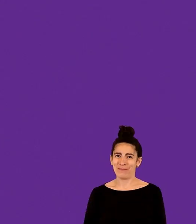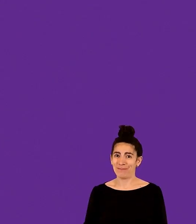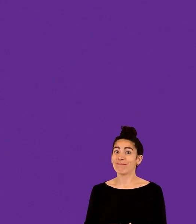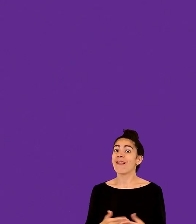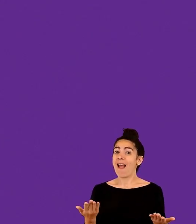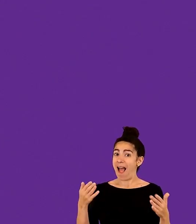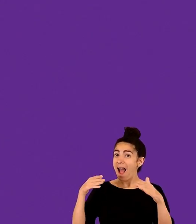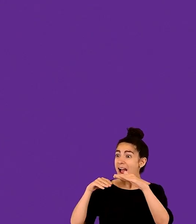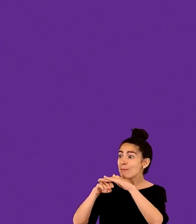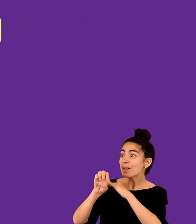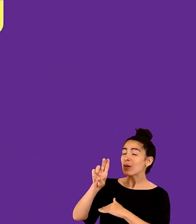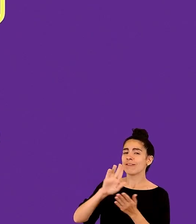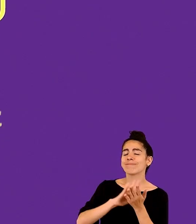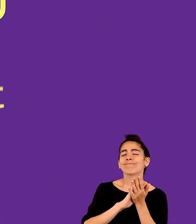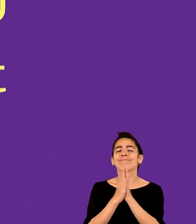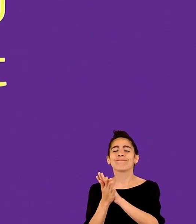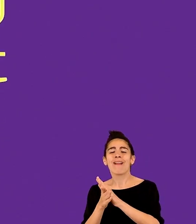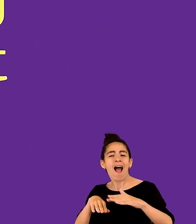sensible.